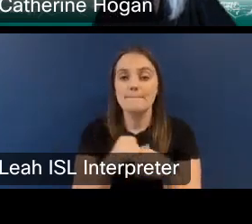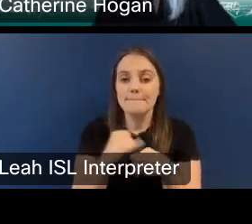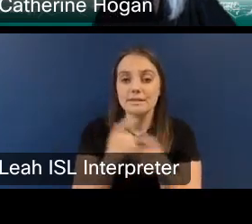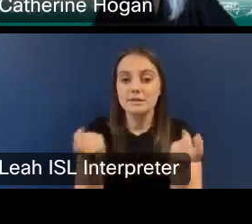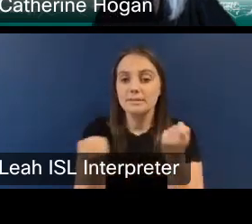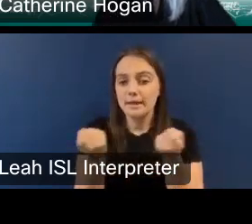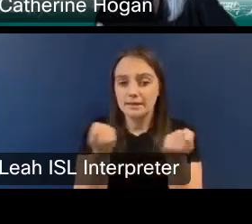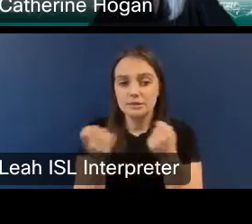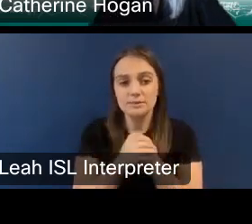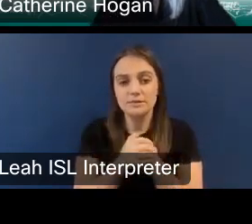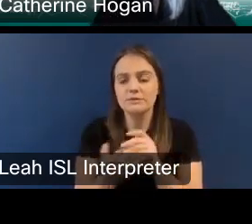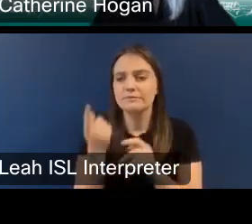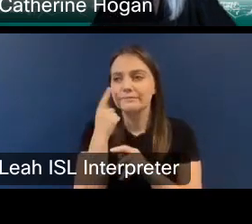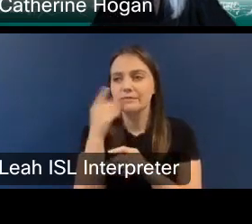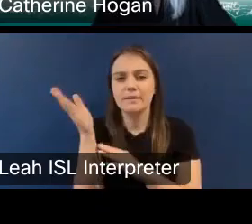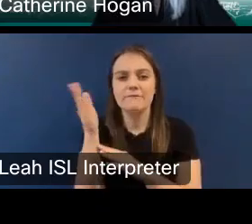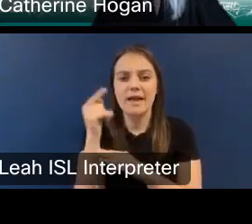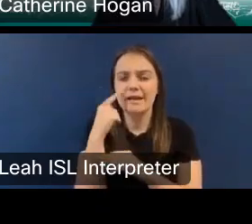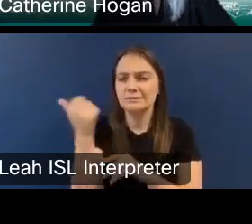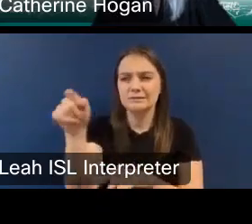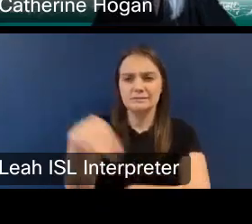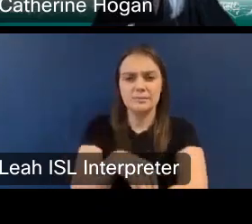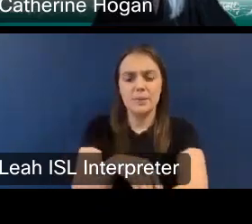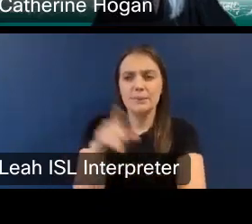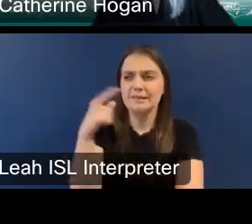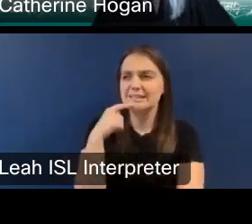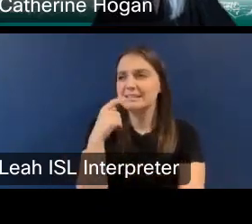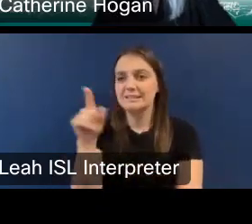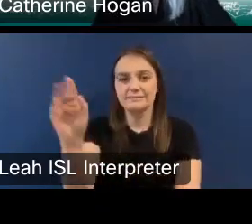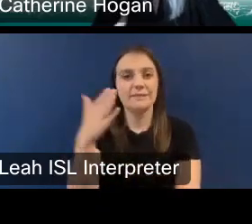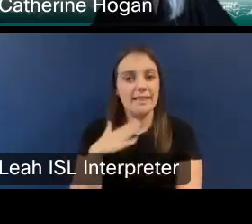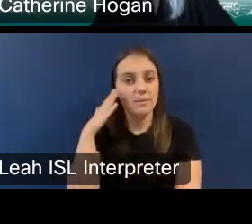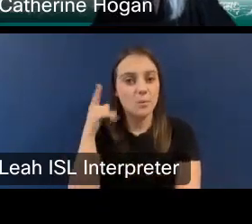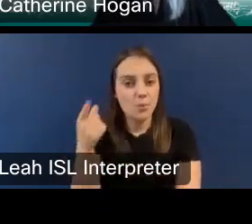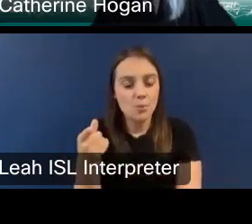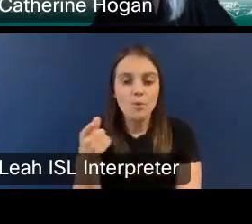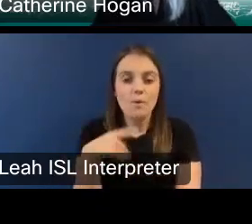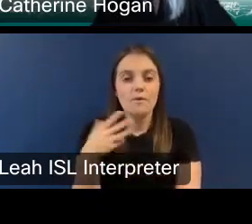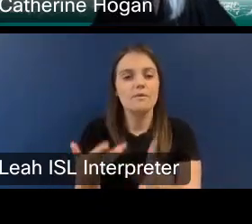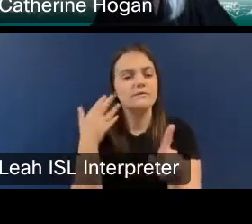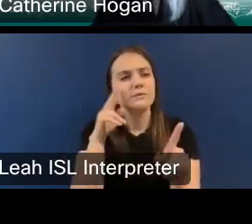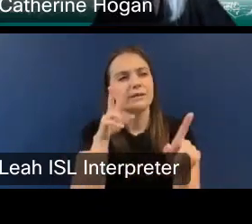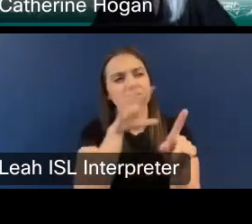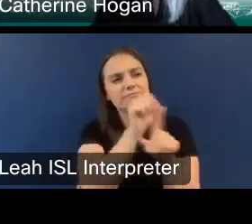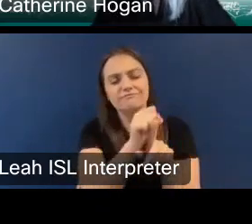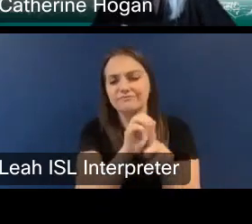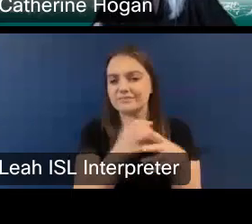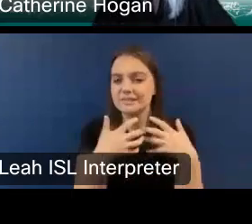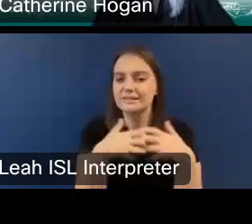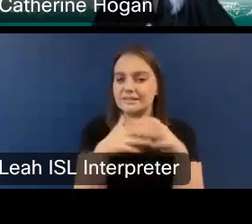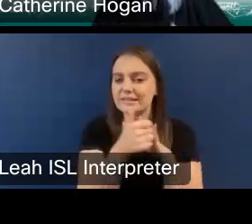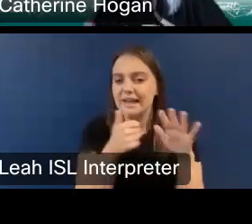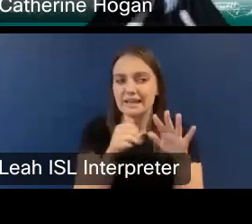see a problem with maybe a medical device, or if you observe maybe an incorrect technique for manual